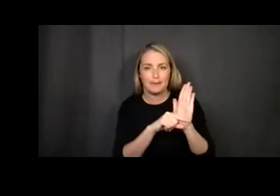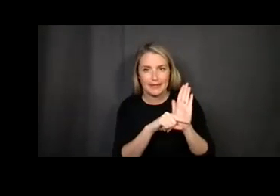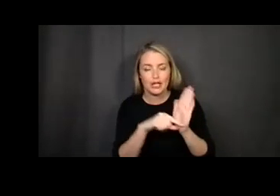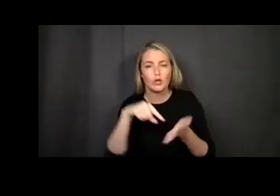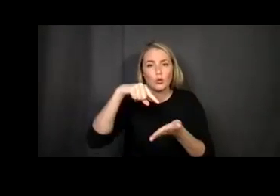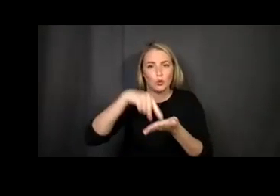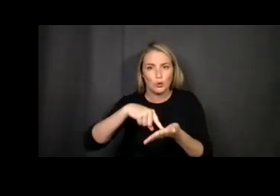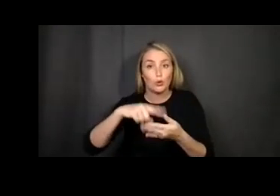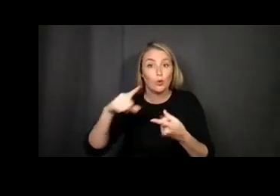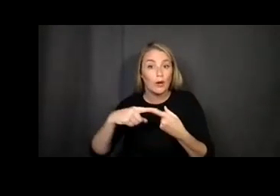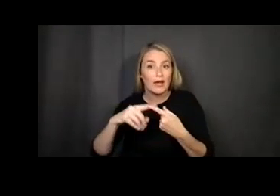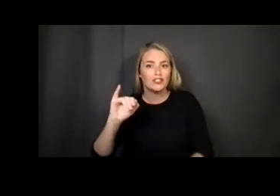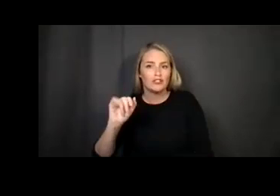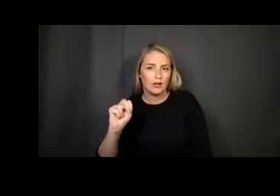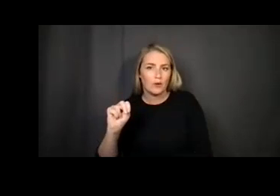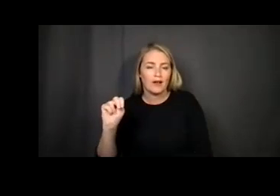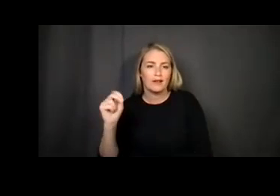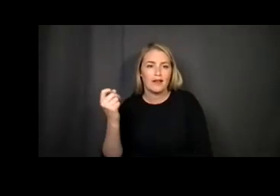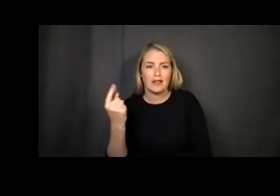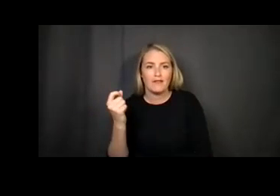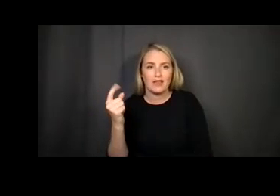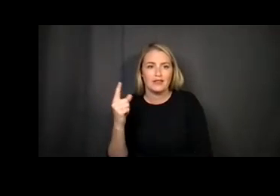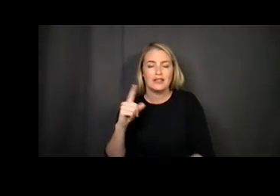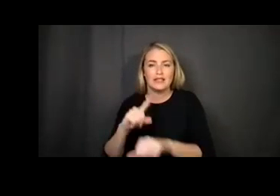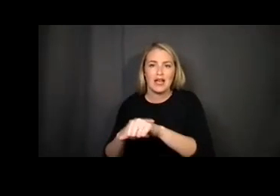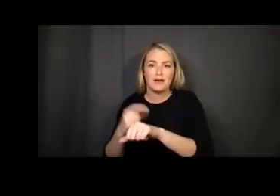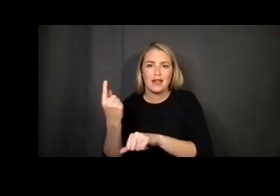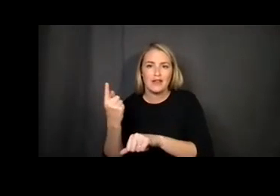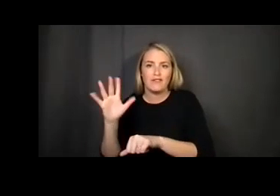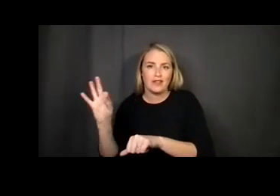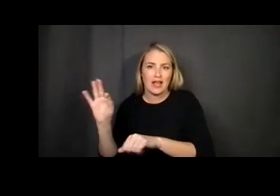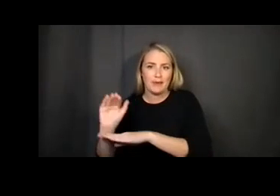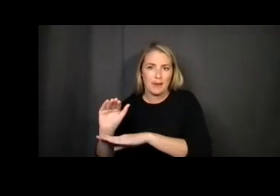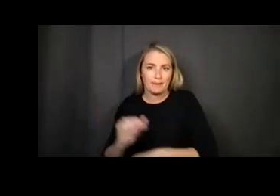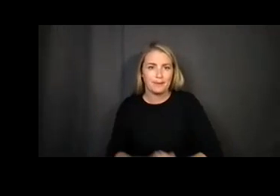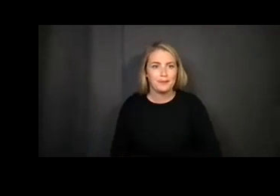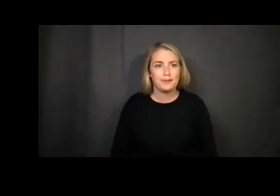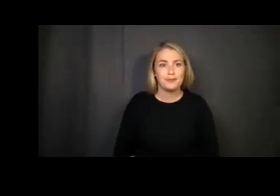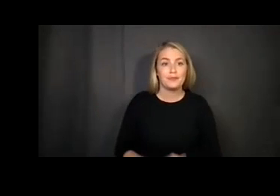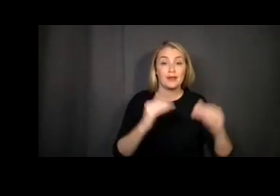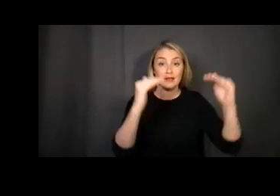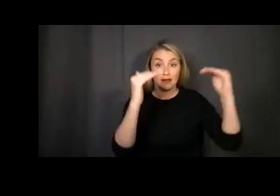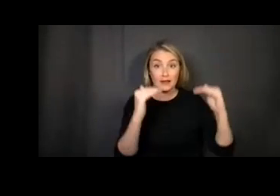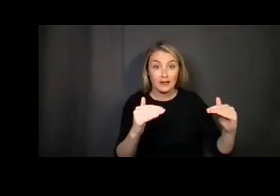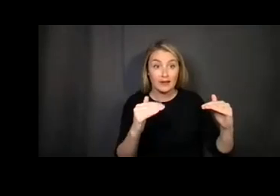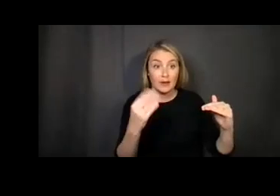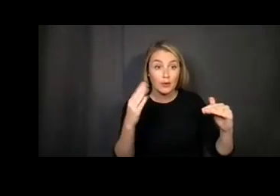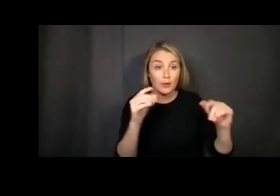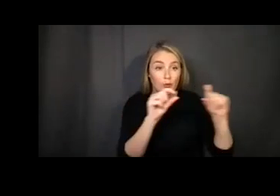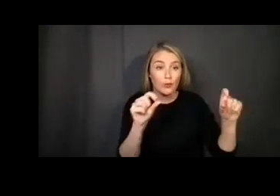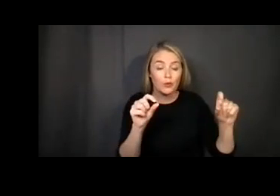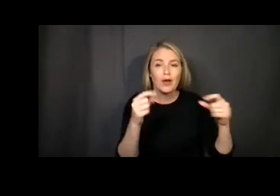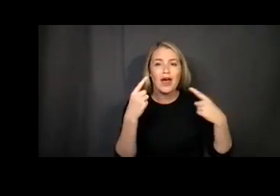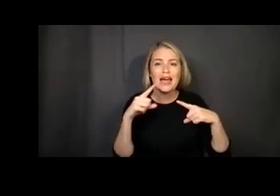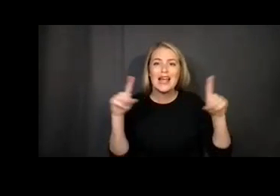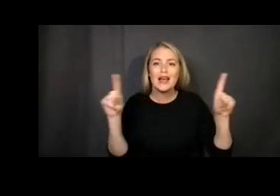of January 11th by 11:59 p.m. This is an announcement, that's why it's a little speaker. If